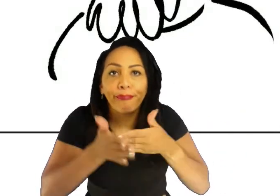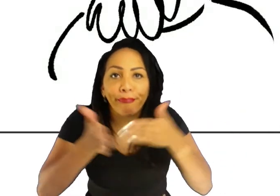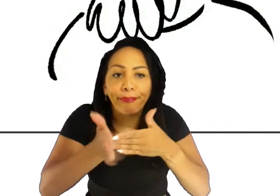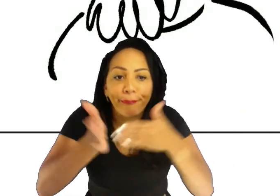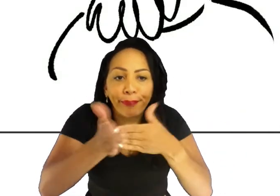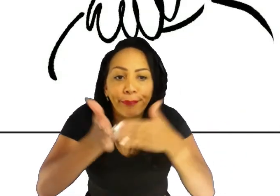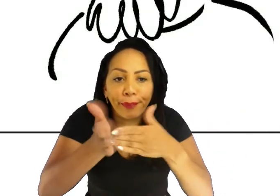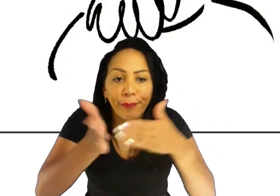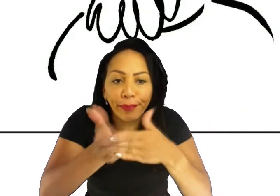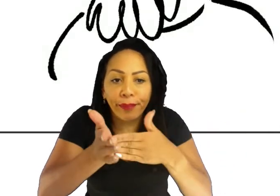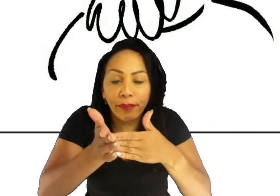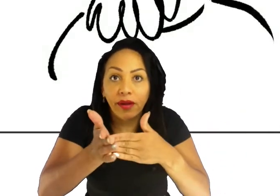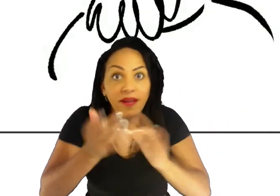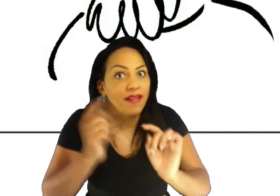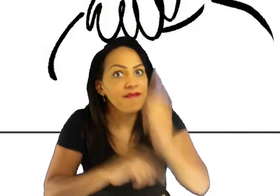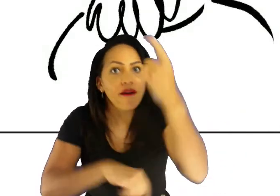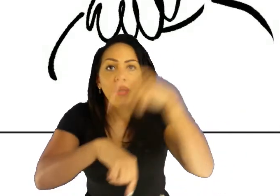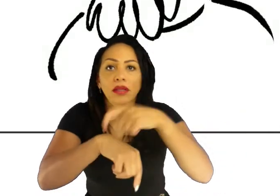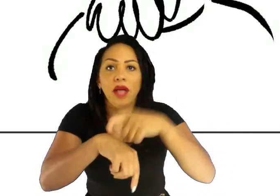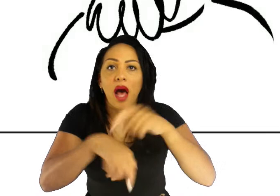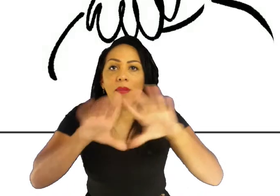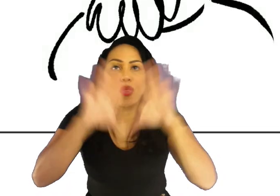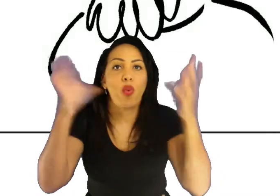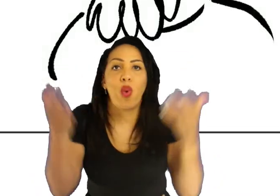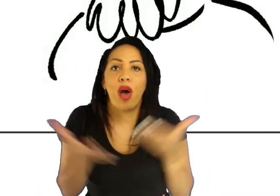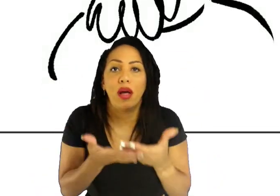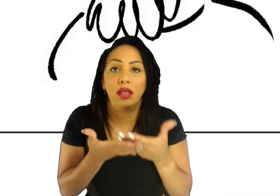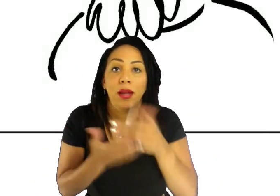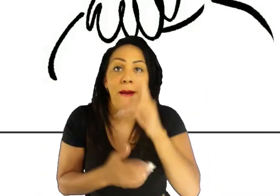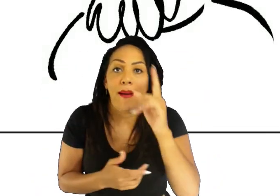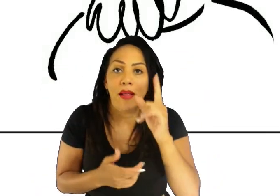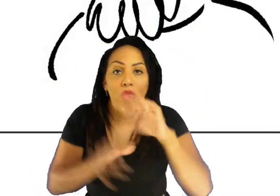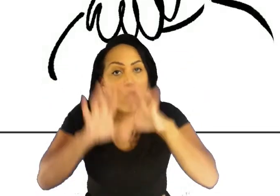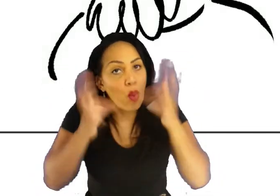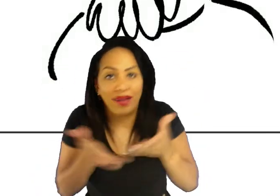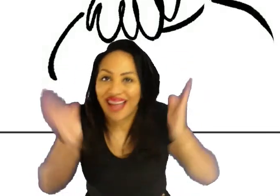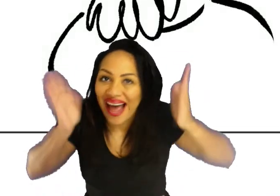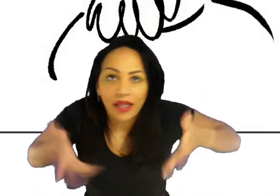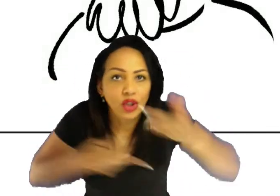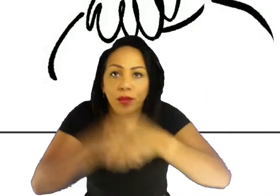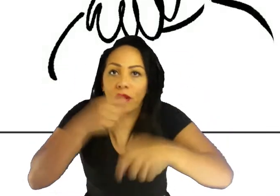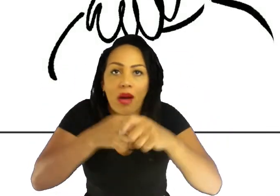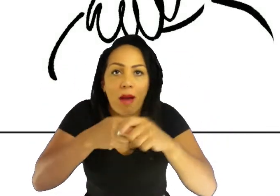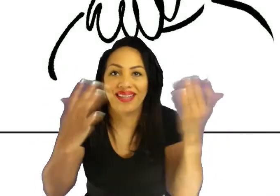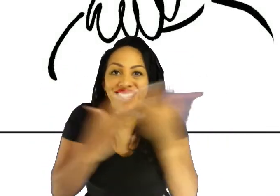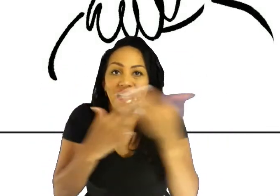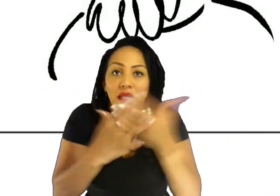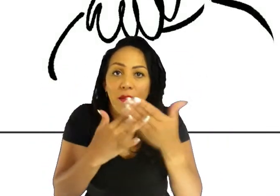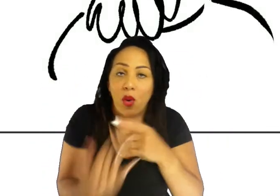become accessible because people who weren't disabled needed that as well.